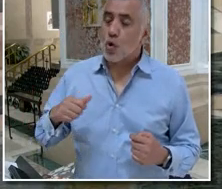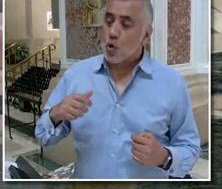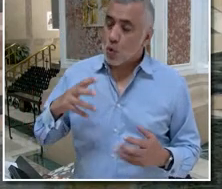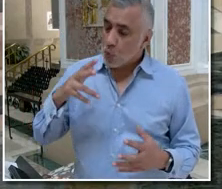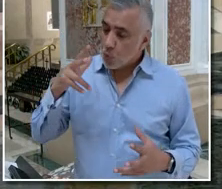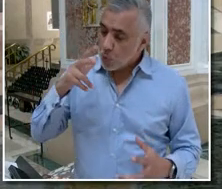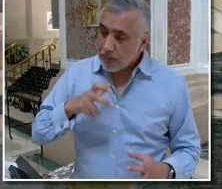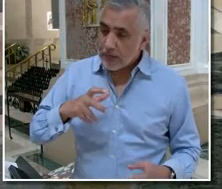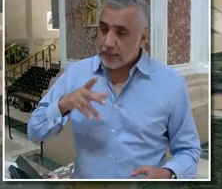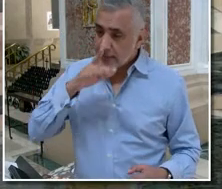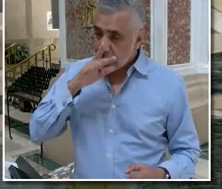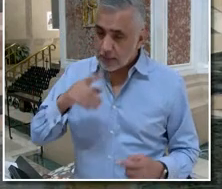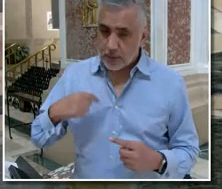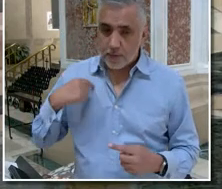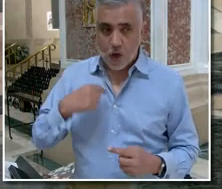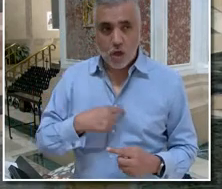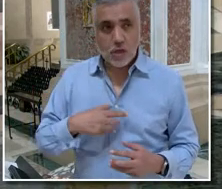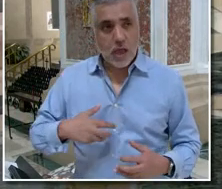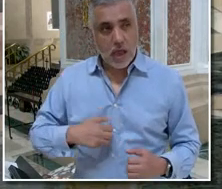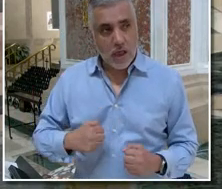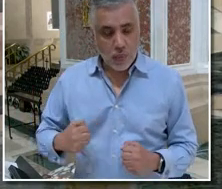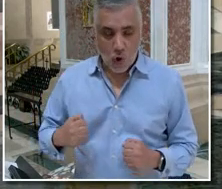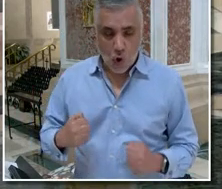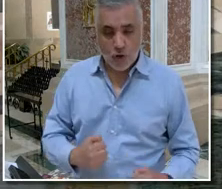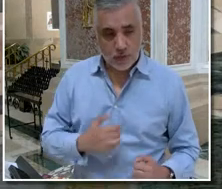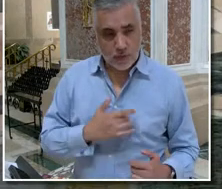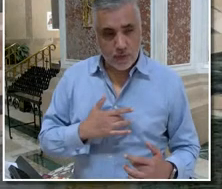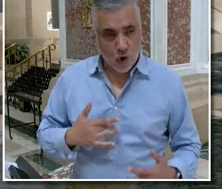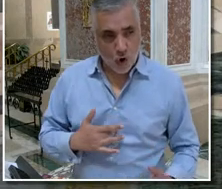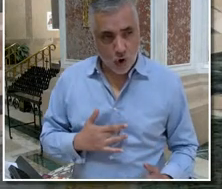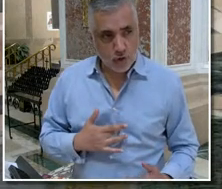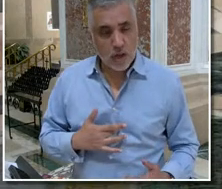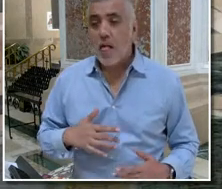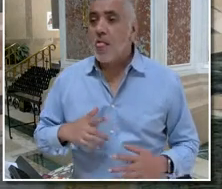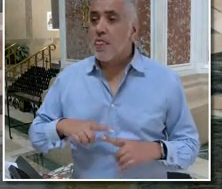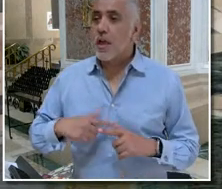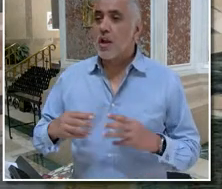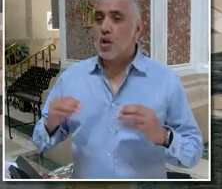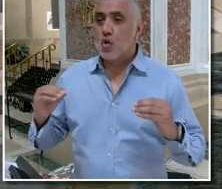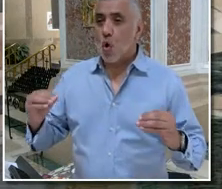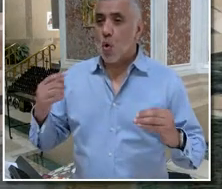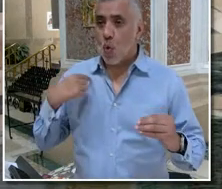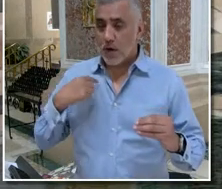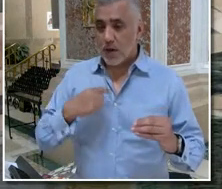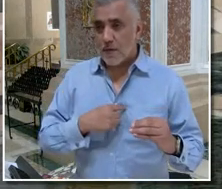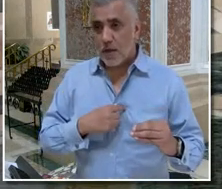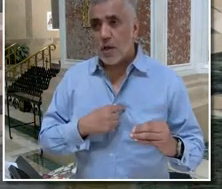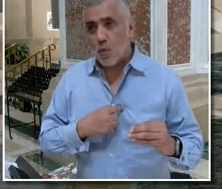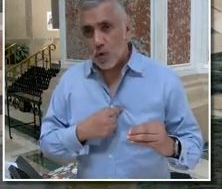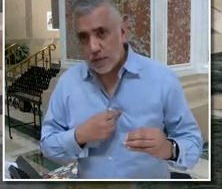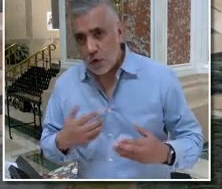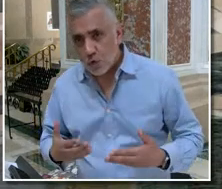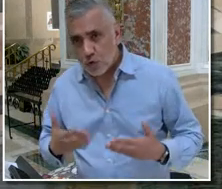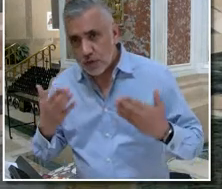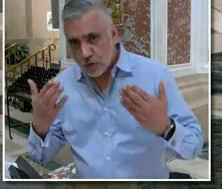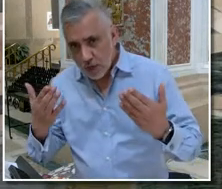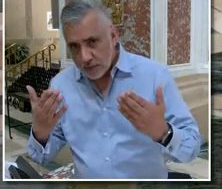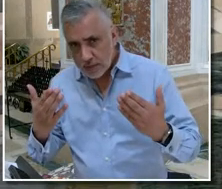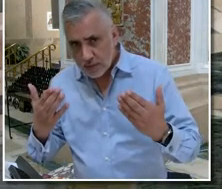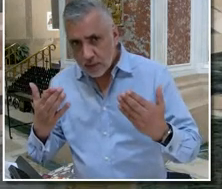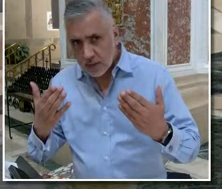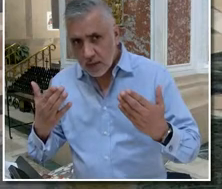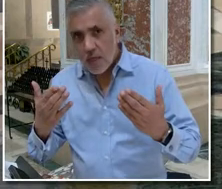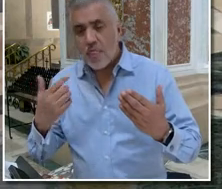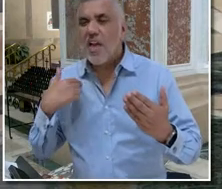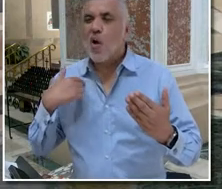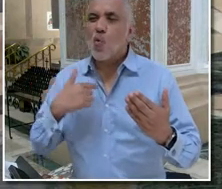ours, and our hardness of heart, then no one of us could dare to suggest